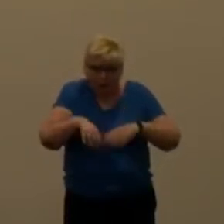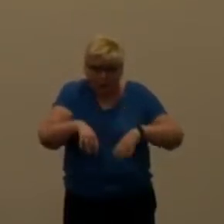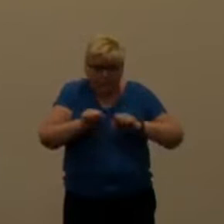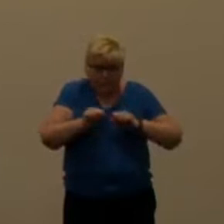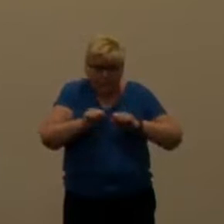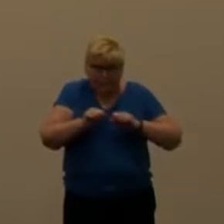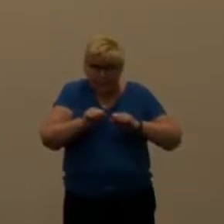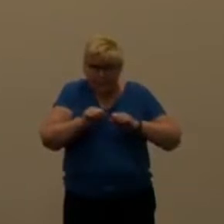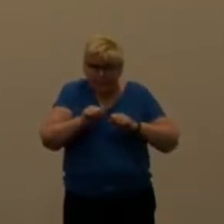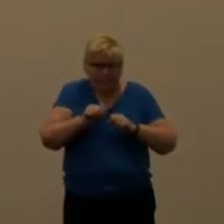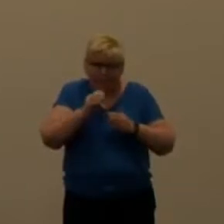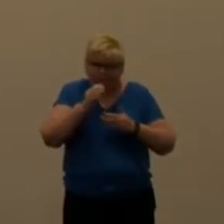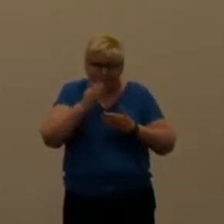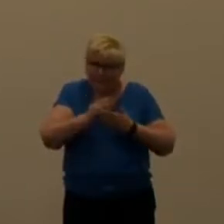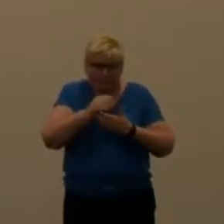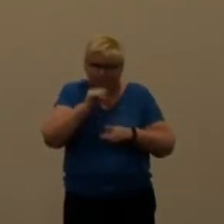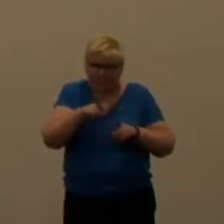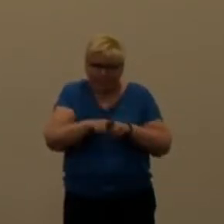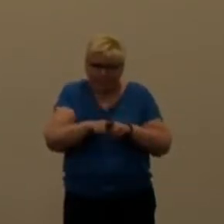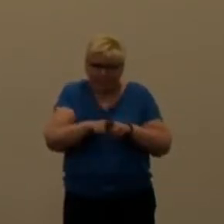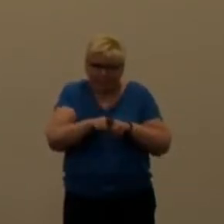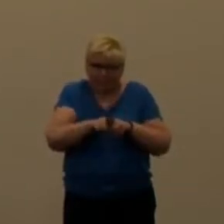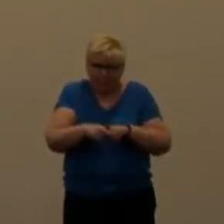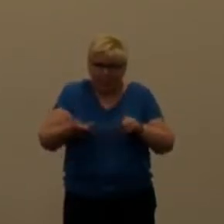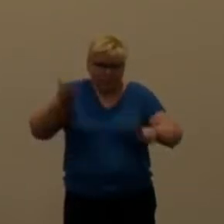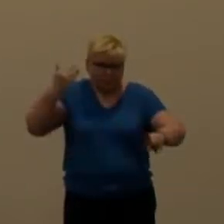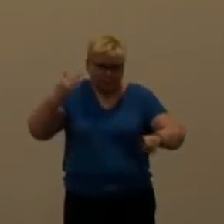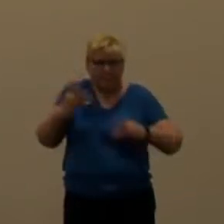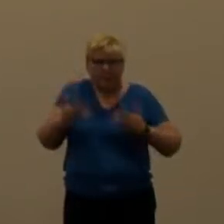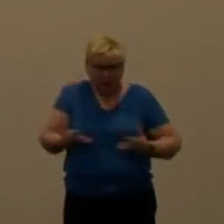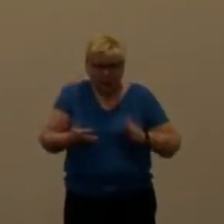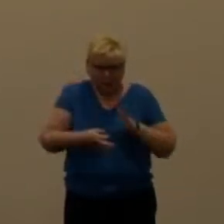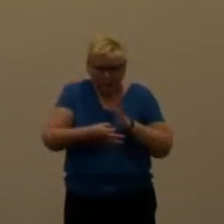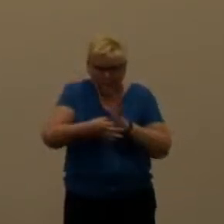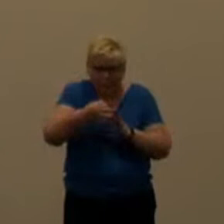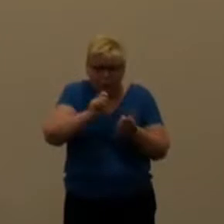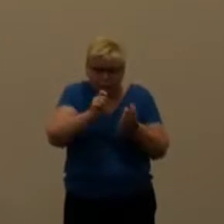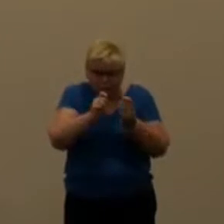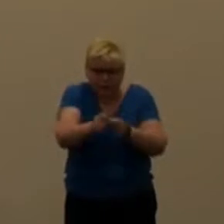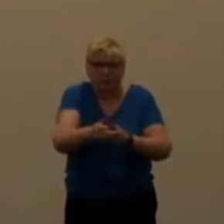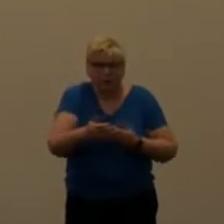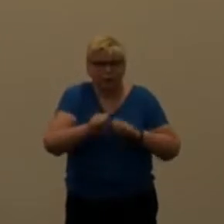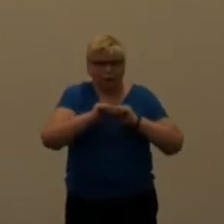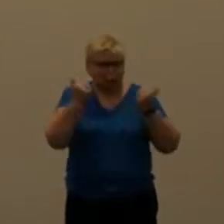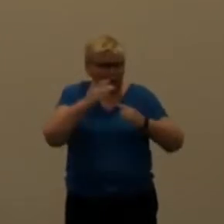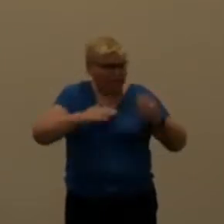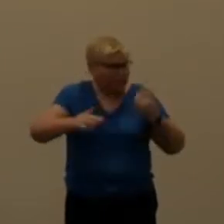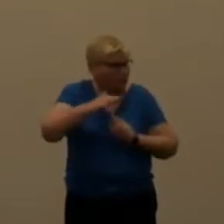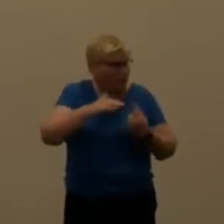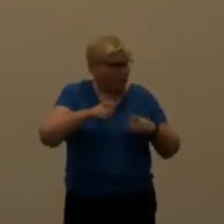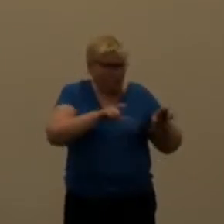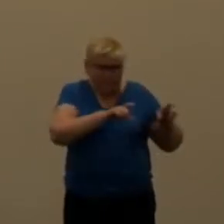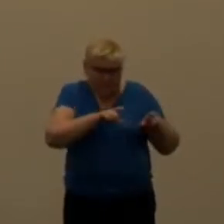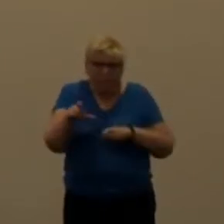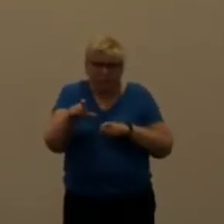It's definitely not the state of art that it is currently now. Now we have really a very good environment, a very stable